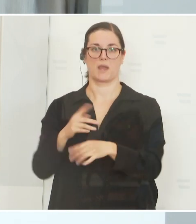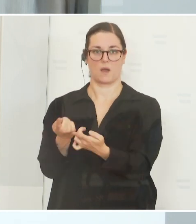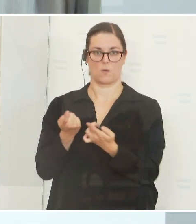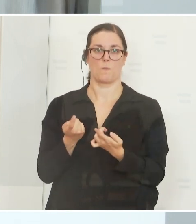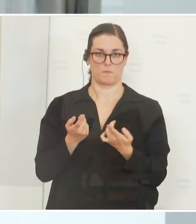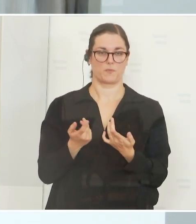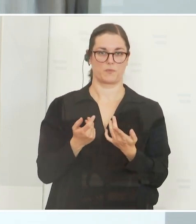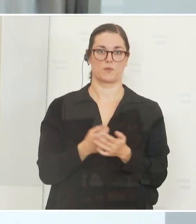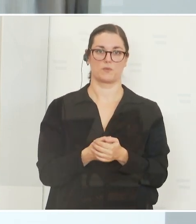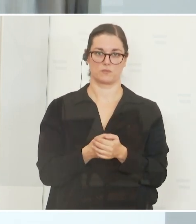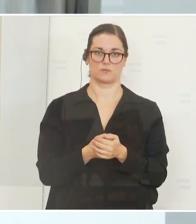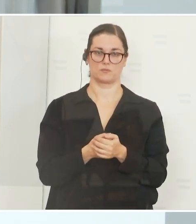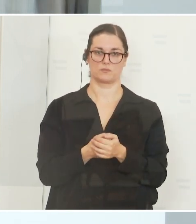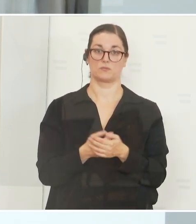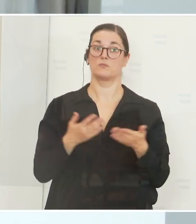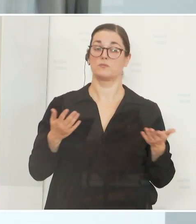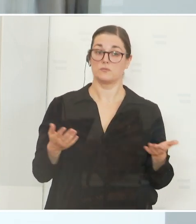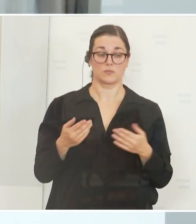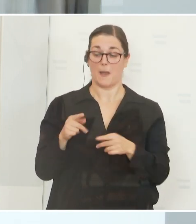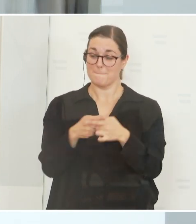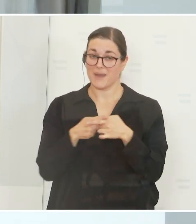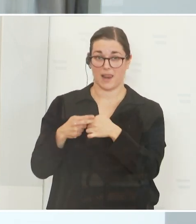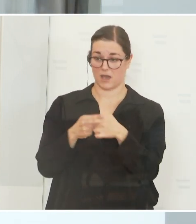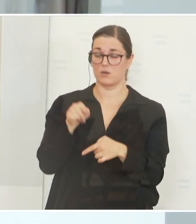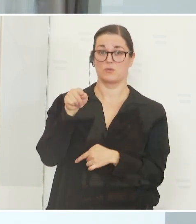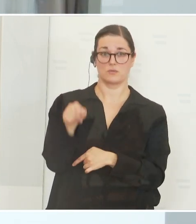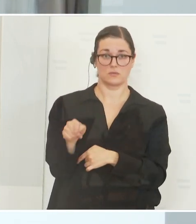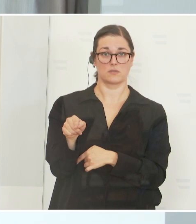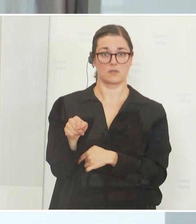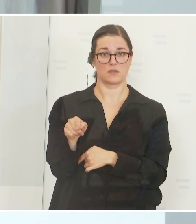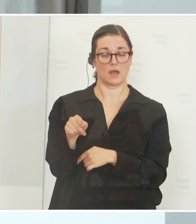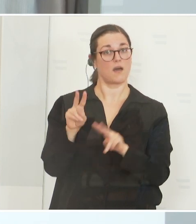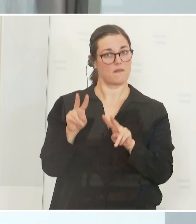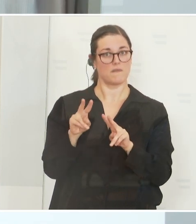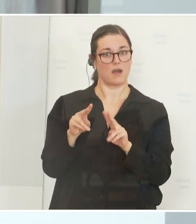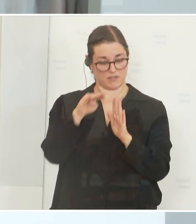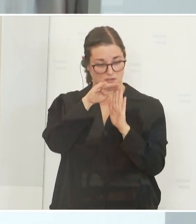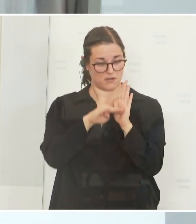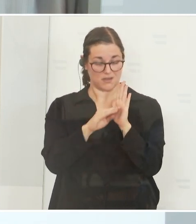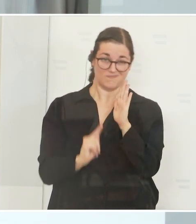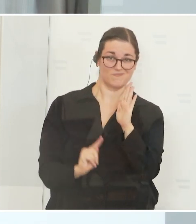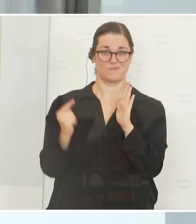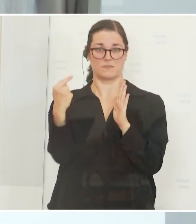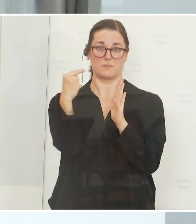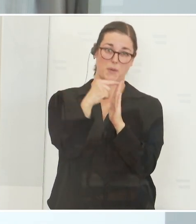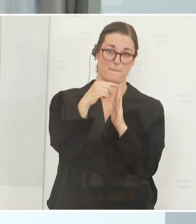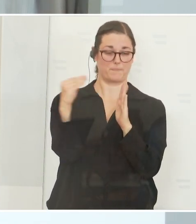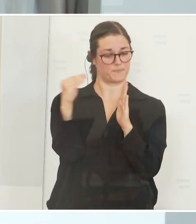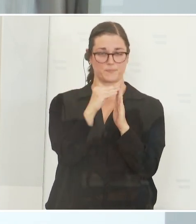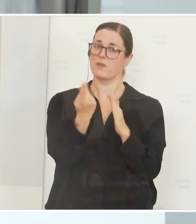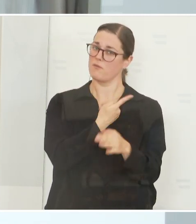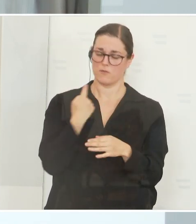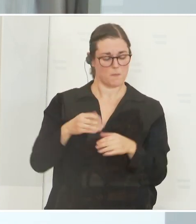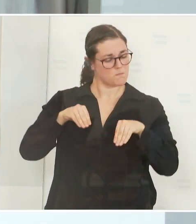conclude, as you see, Belarus remains at the top of the EU's agenda. We have and we will